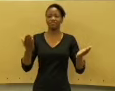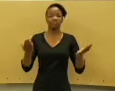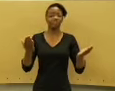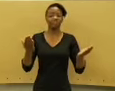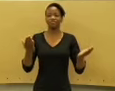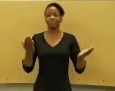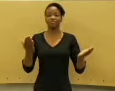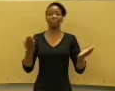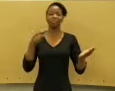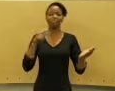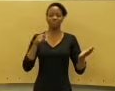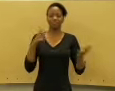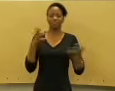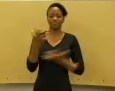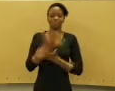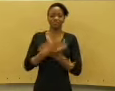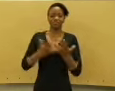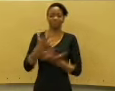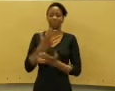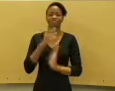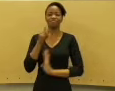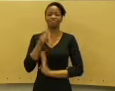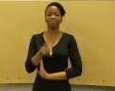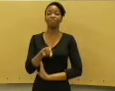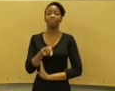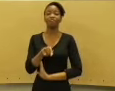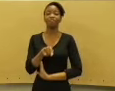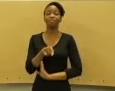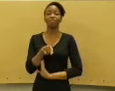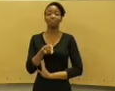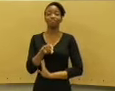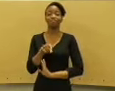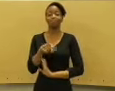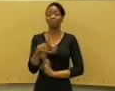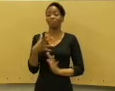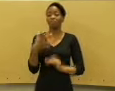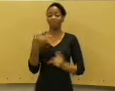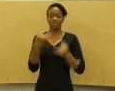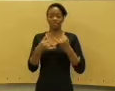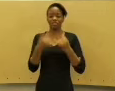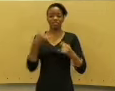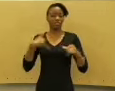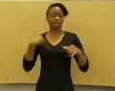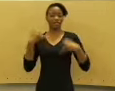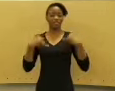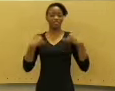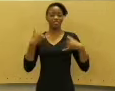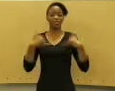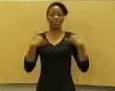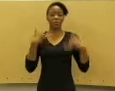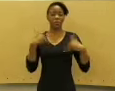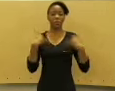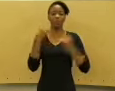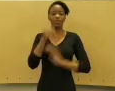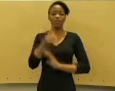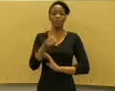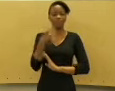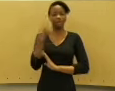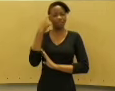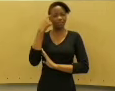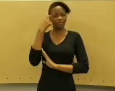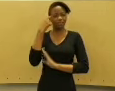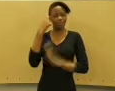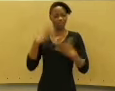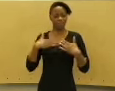have conversations around pleasure and around the idea that pleasure can actually be a healing tool,